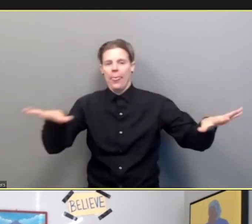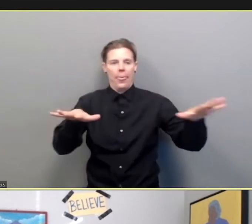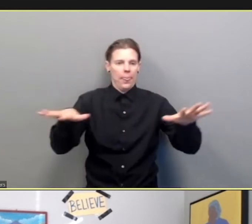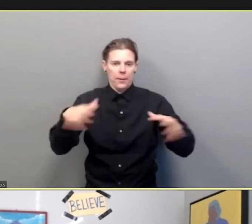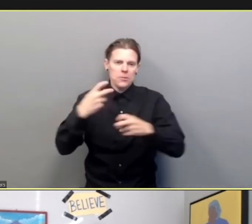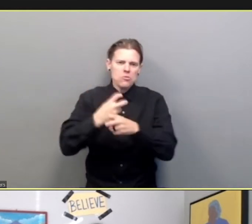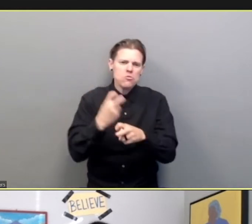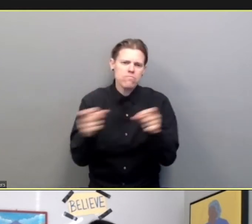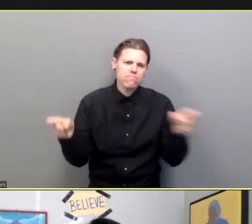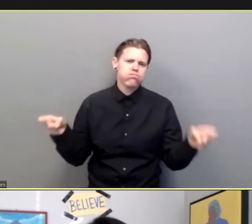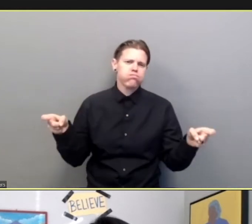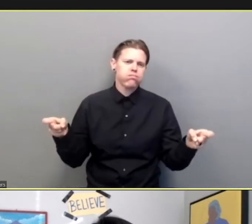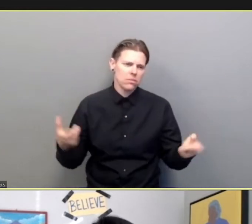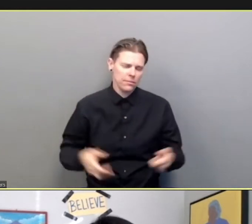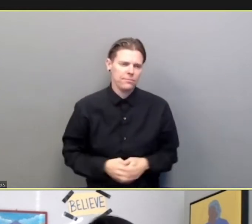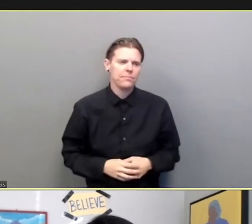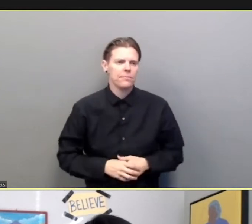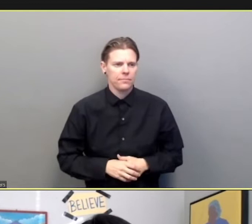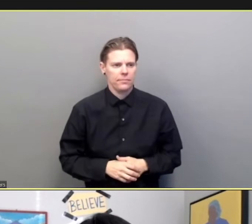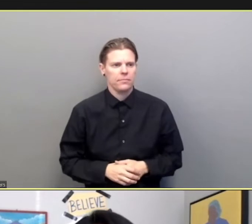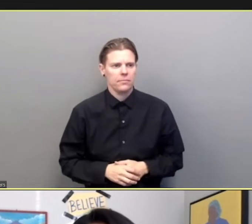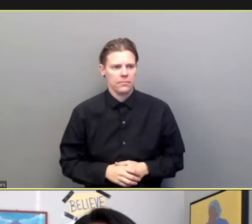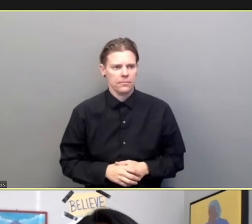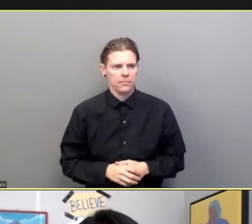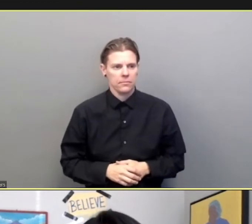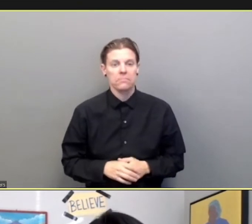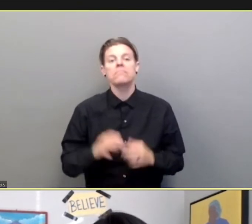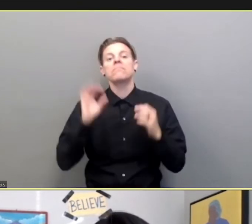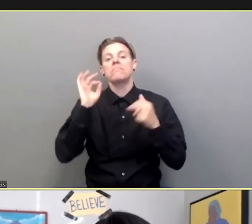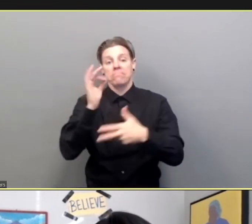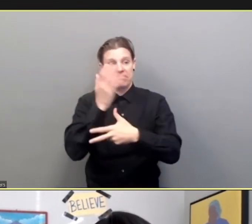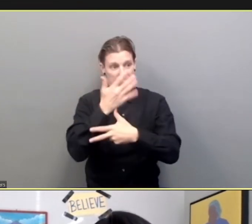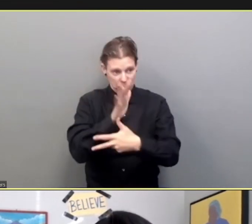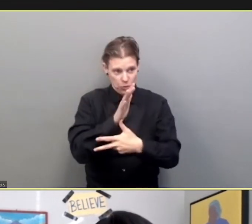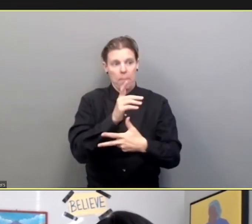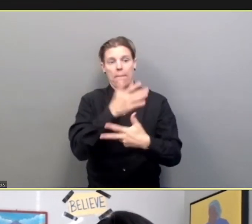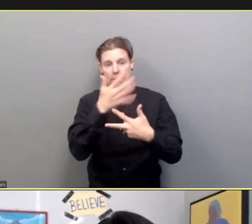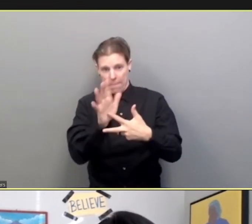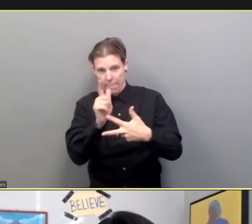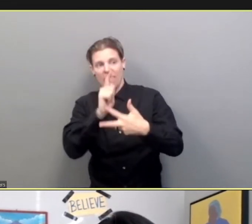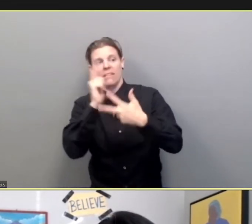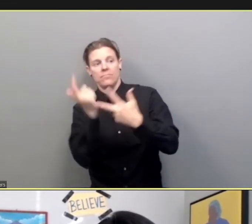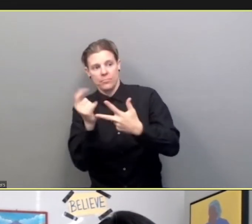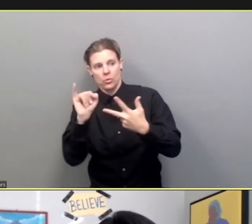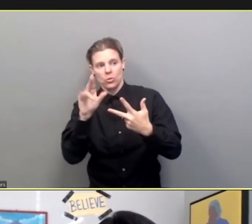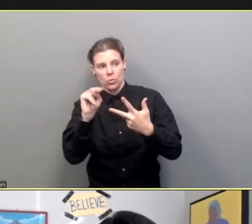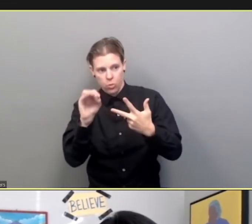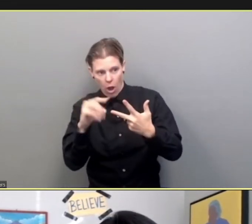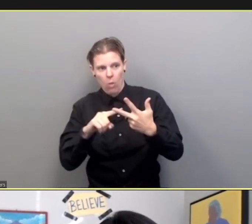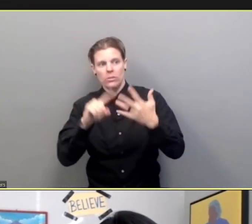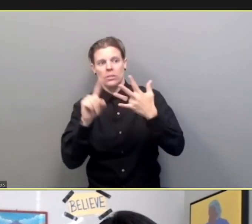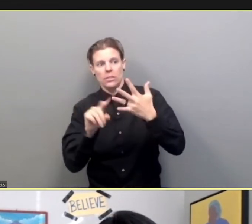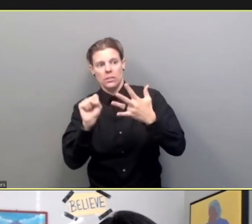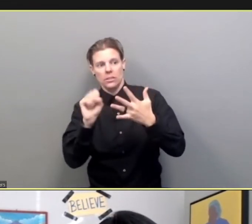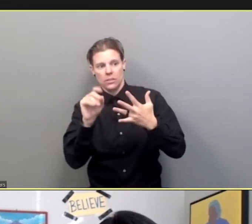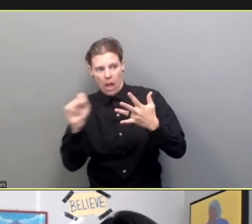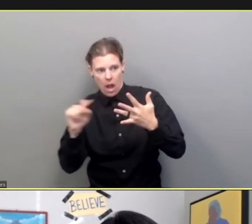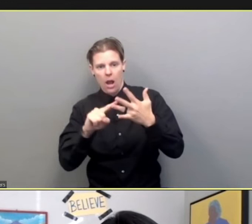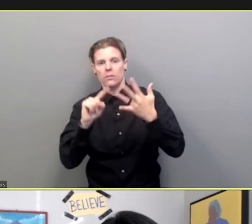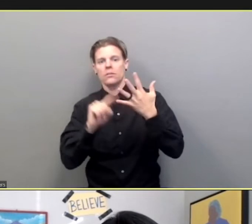Okay. Next, we'll turn to Juno Ogle, followed by Scott Weiland and then Brittany Costello. Juno, you are